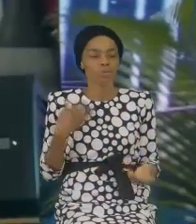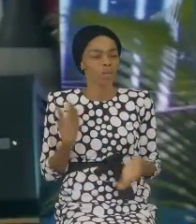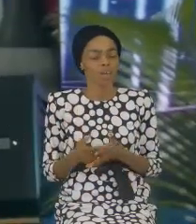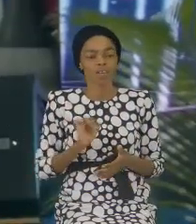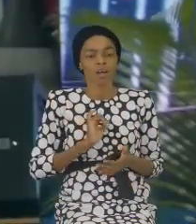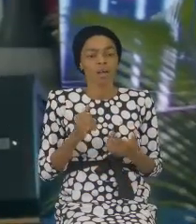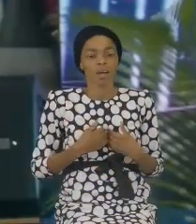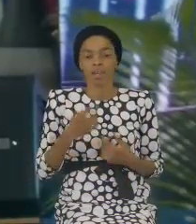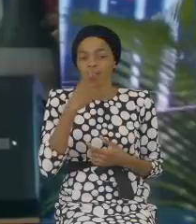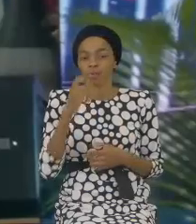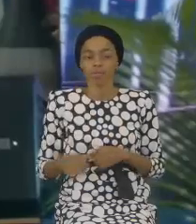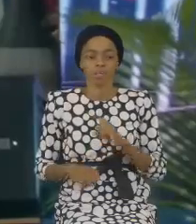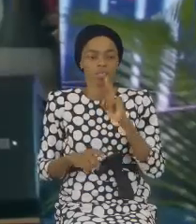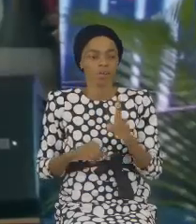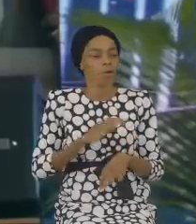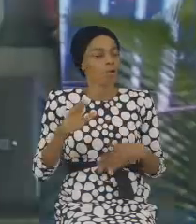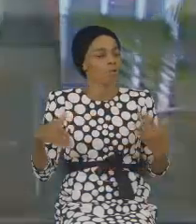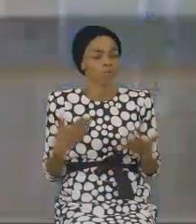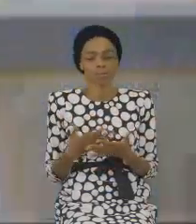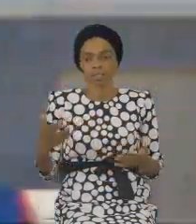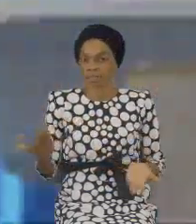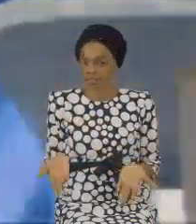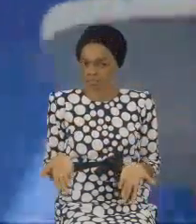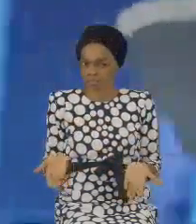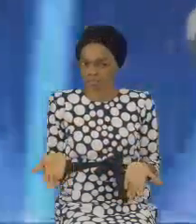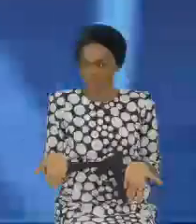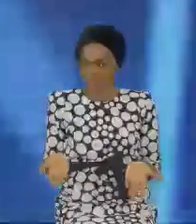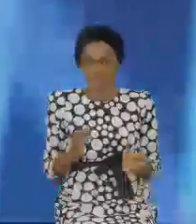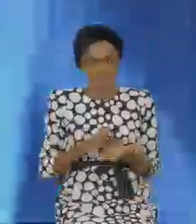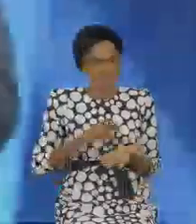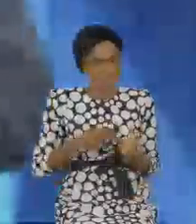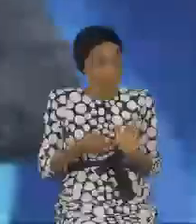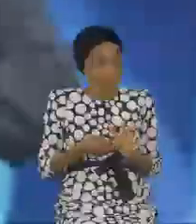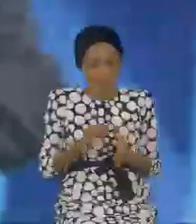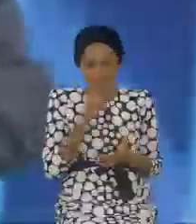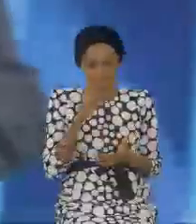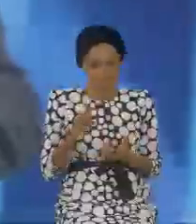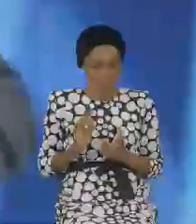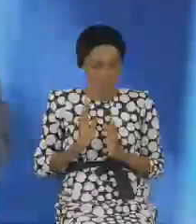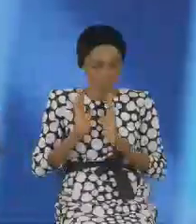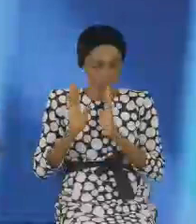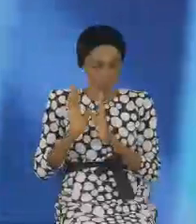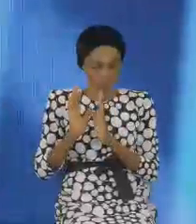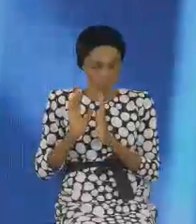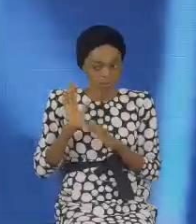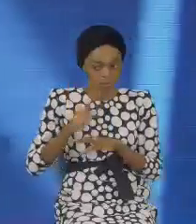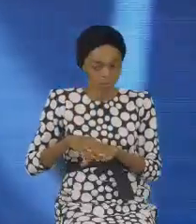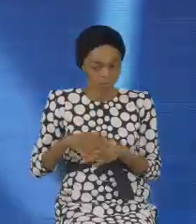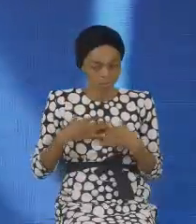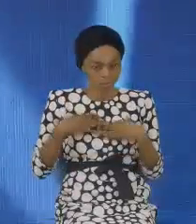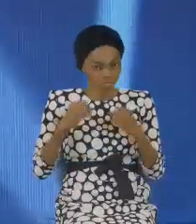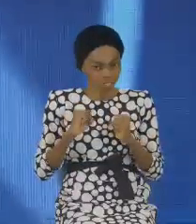have commanded you. All things, that means we're not to specialize in healing.